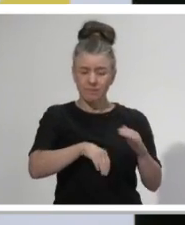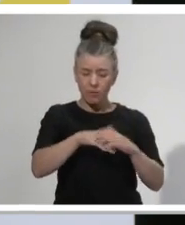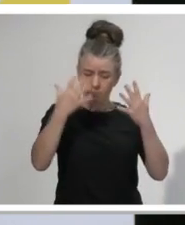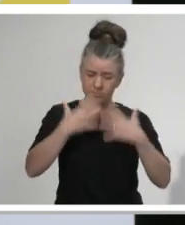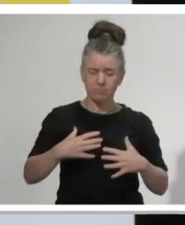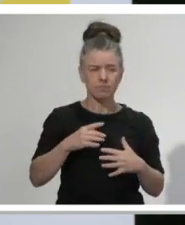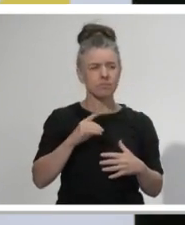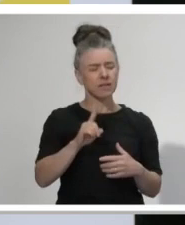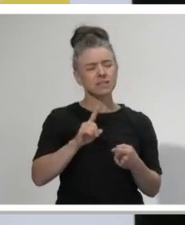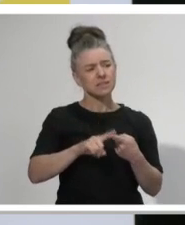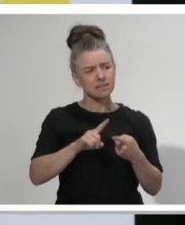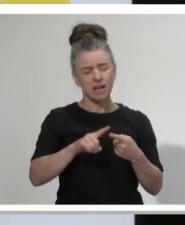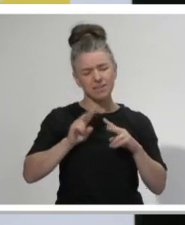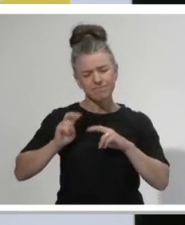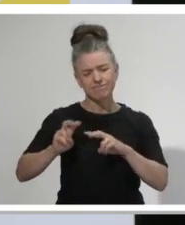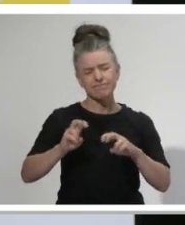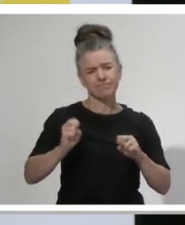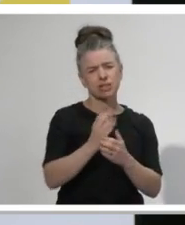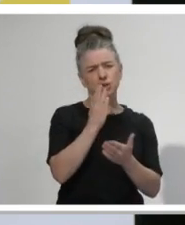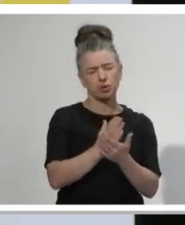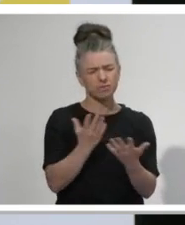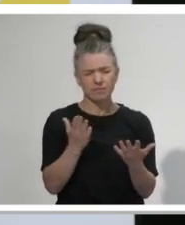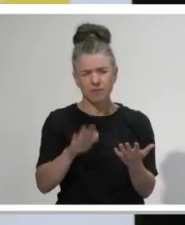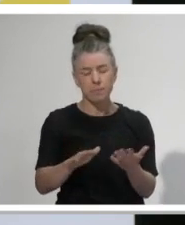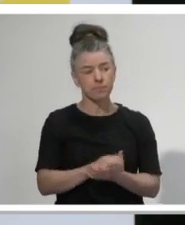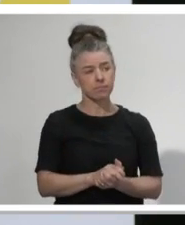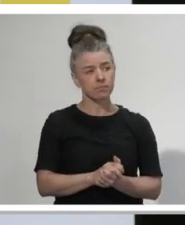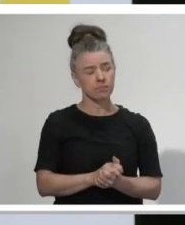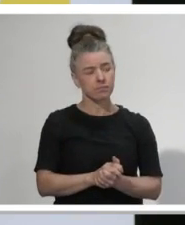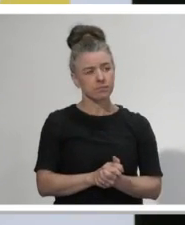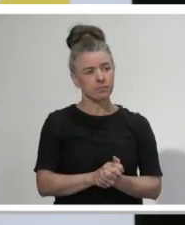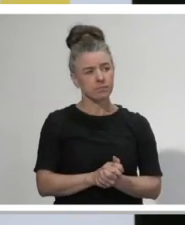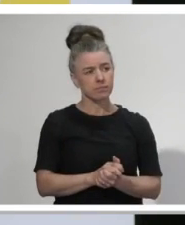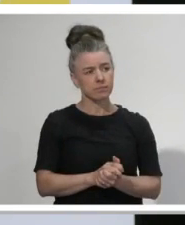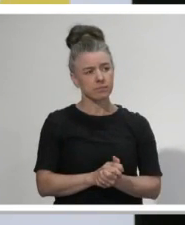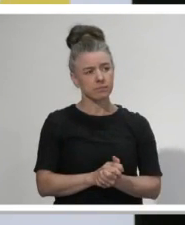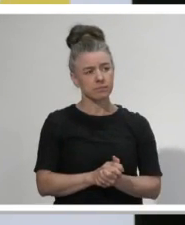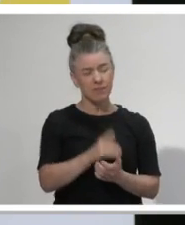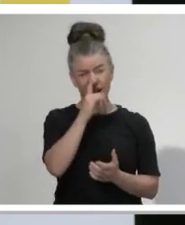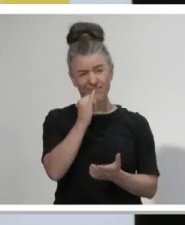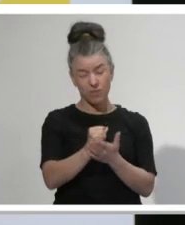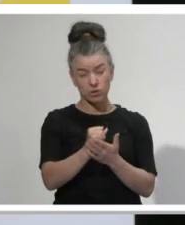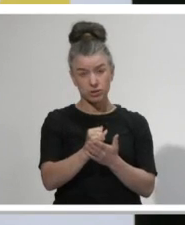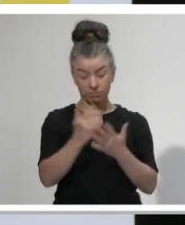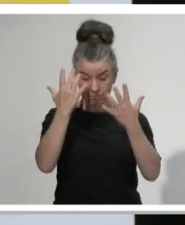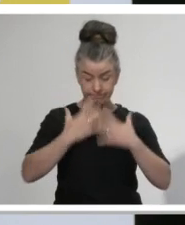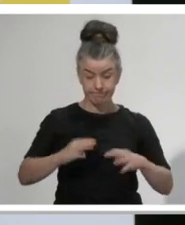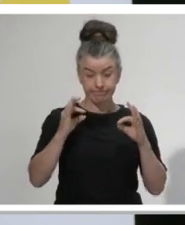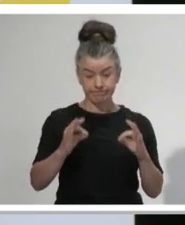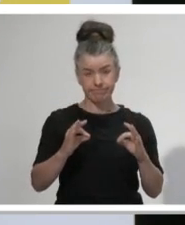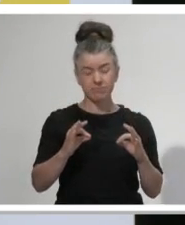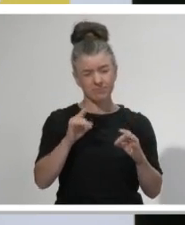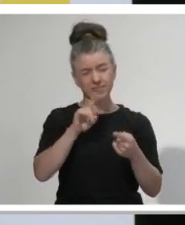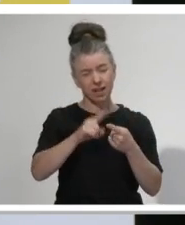have to continue to investigate these matters, but also be aware, as we've said a number of times, that unfortunately PPE is not completely